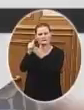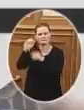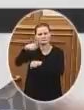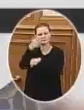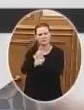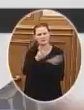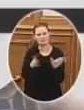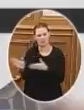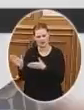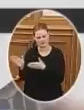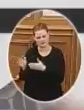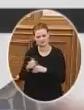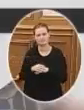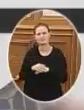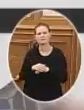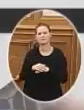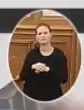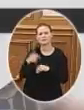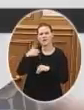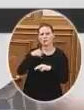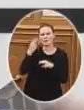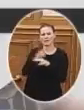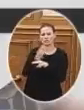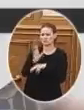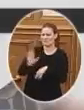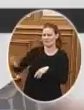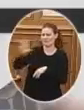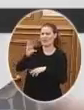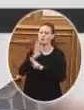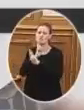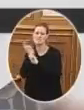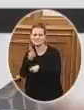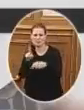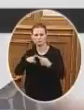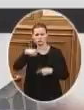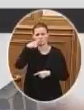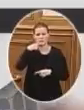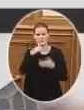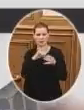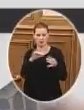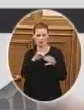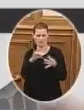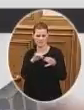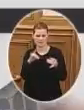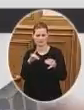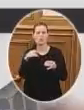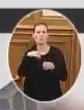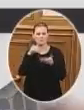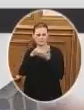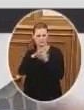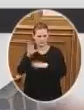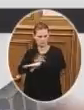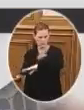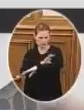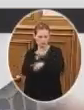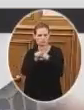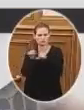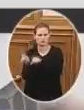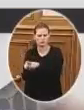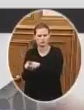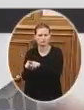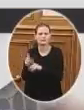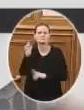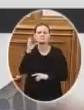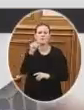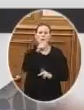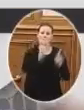their input in July to make sure that people could see what the preliminary proposal from all of our transit partners, transportation providers, would be, so that we